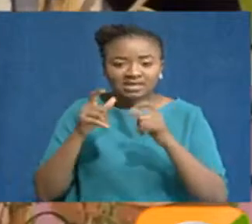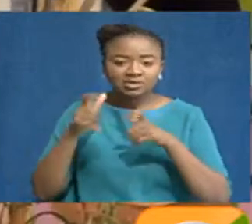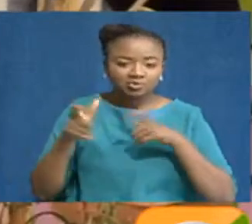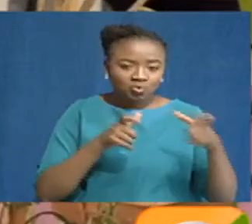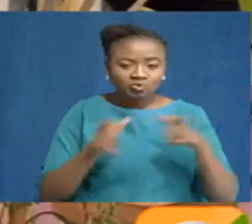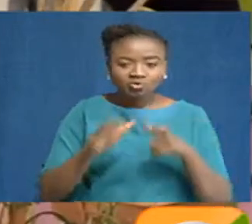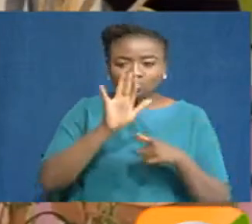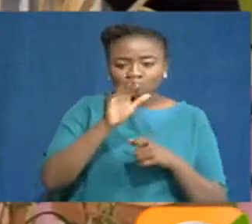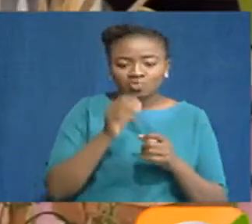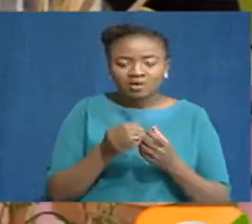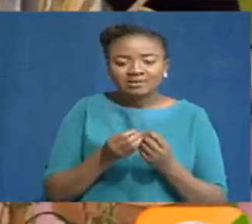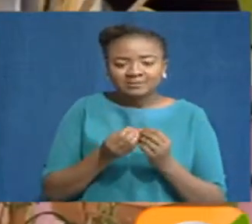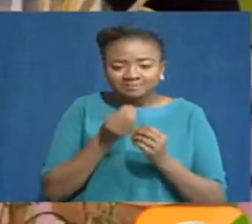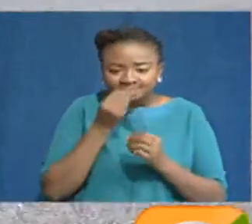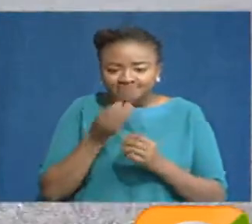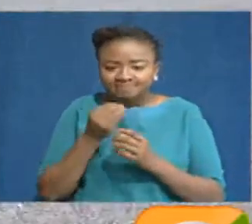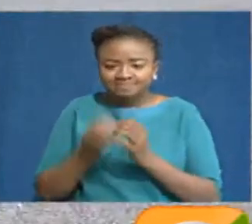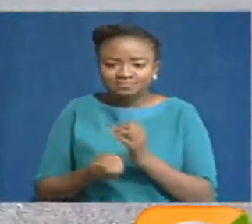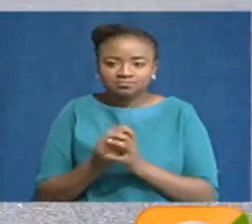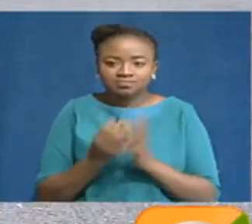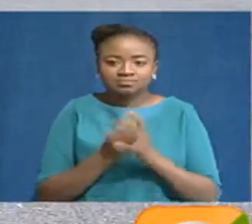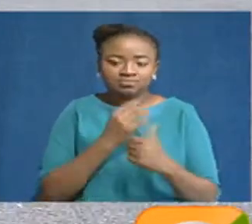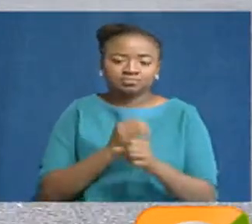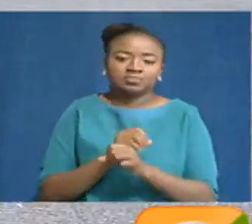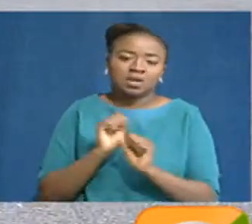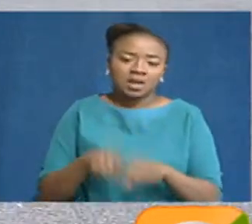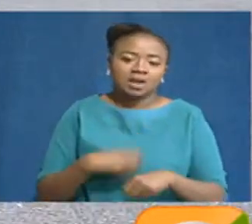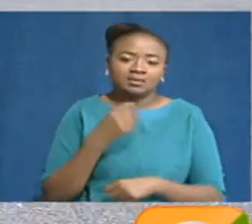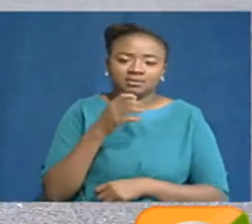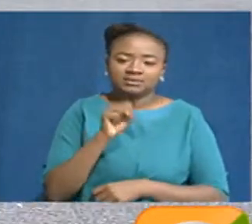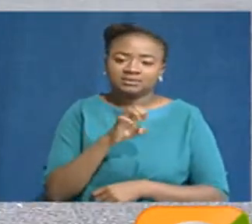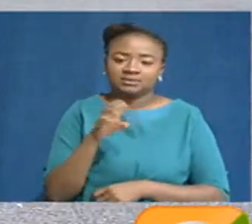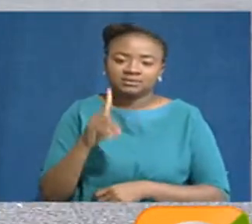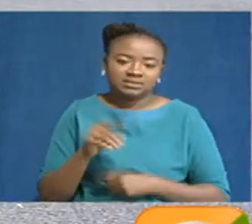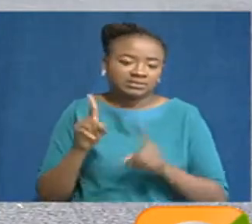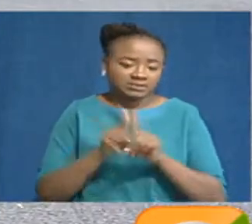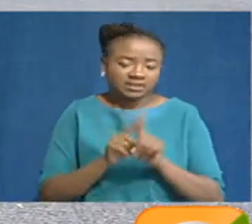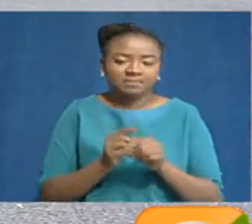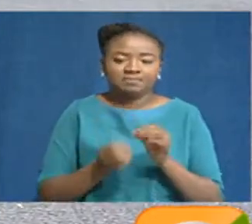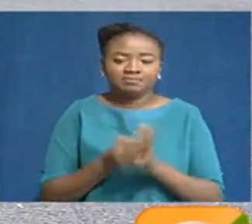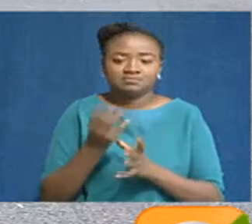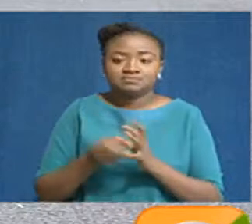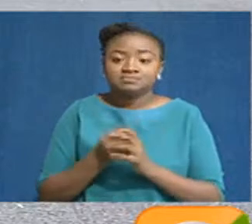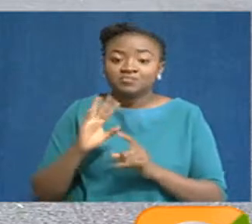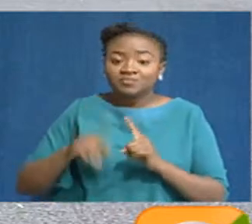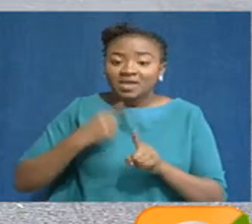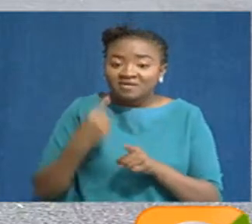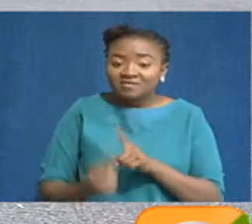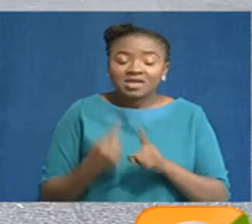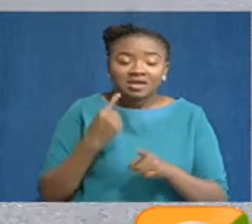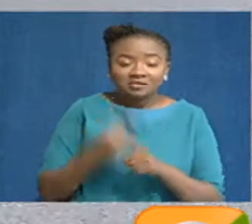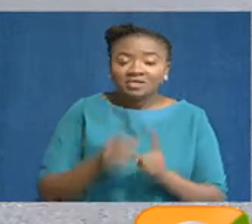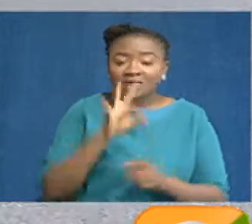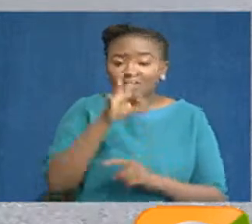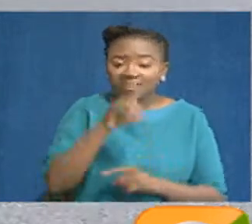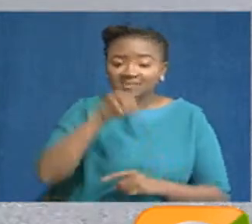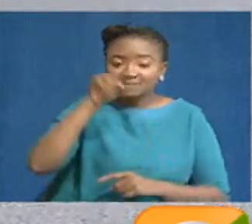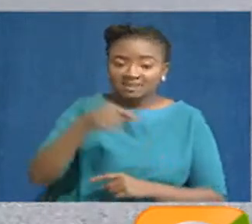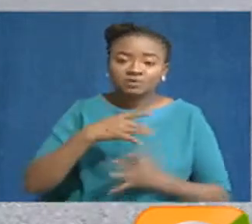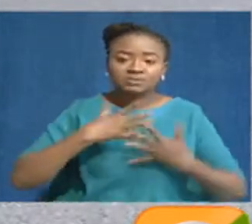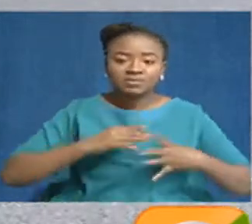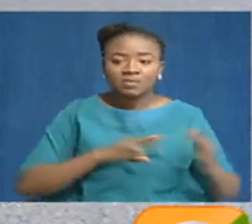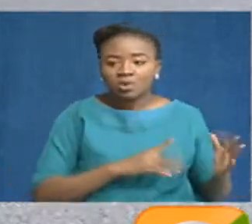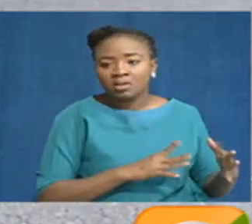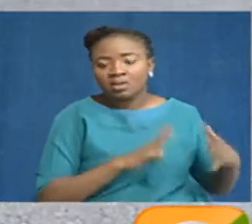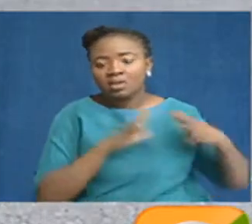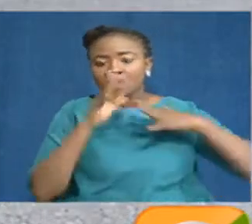your own seed production in your own country. Now, every year, about 30,000 visitors visit the World Horti Center